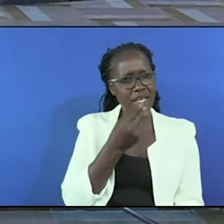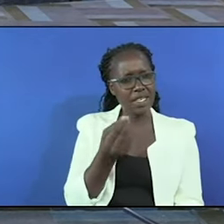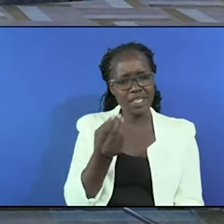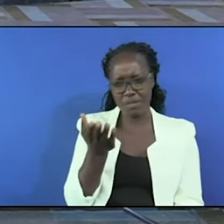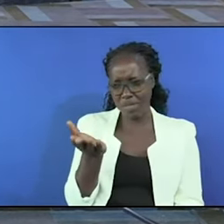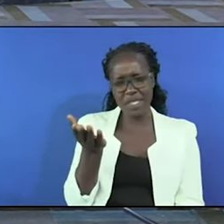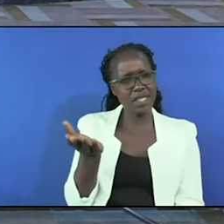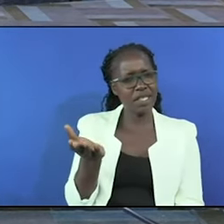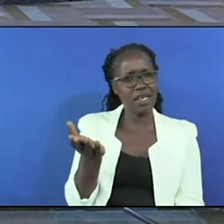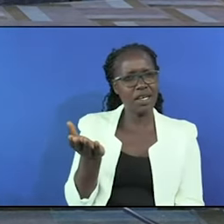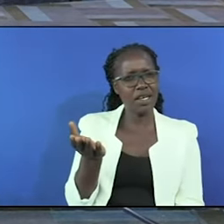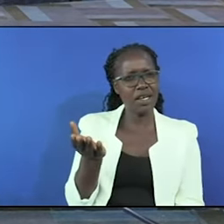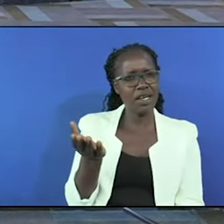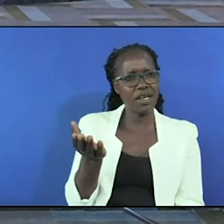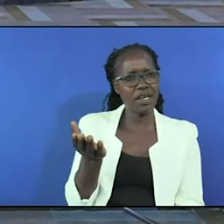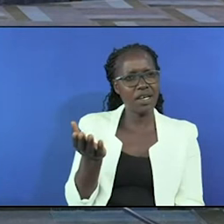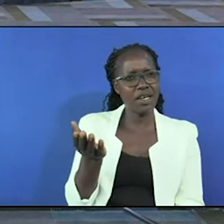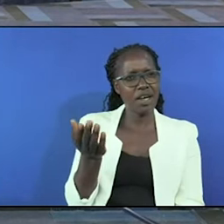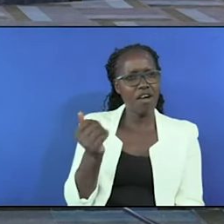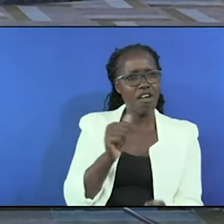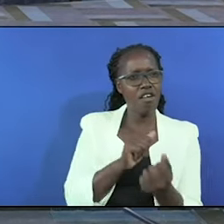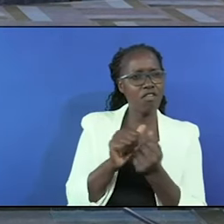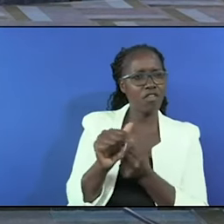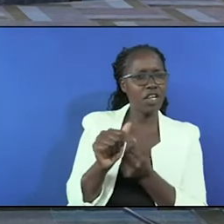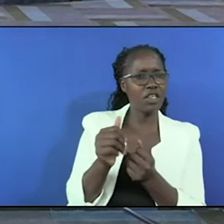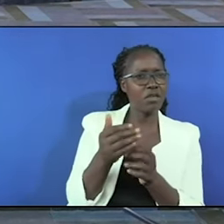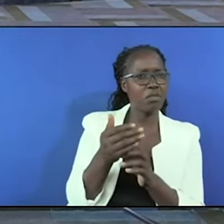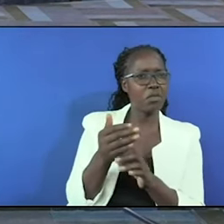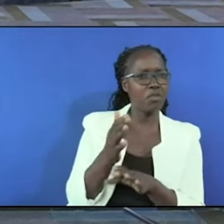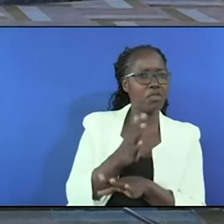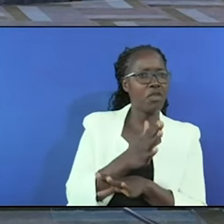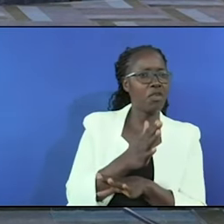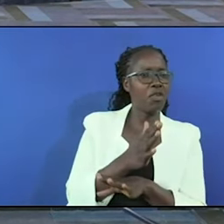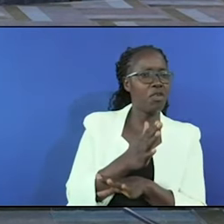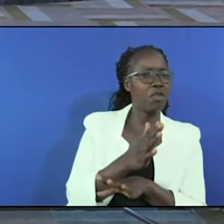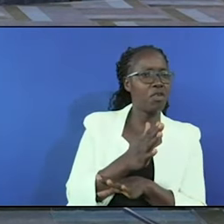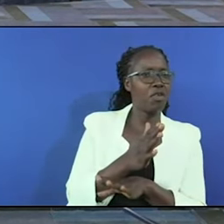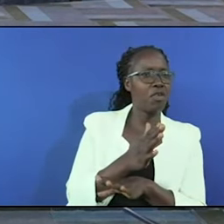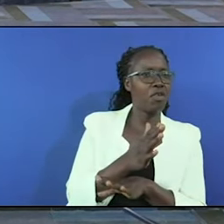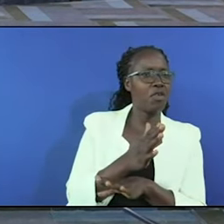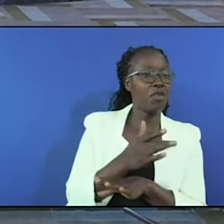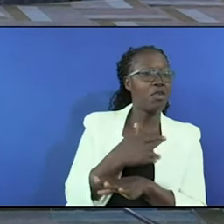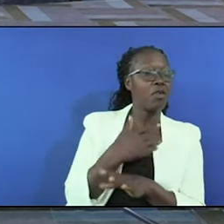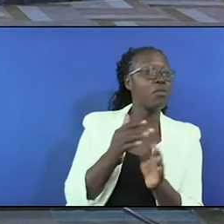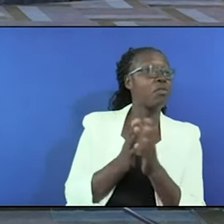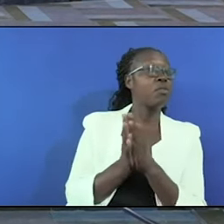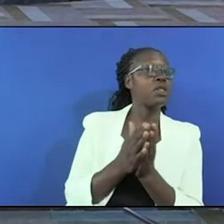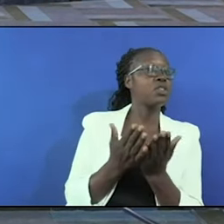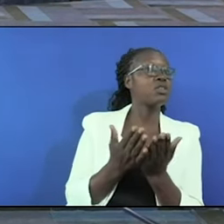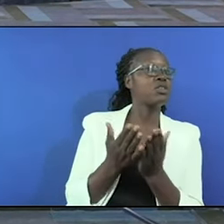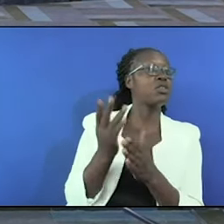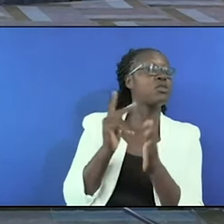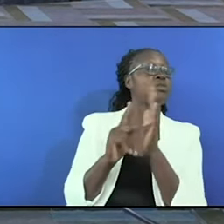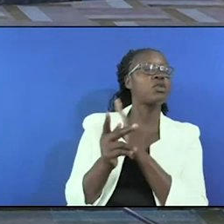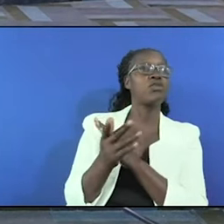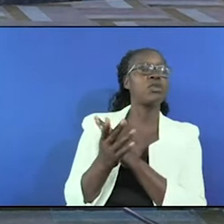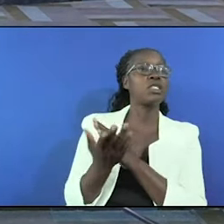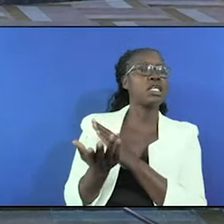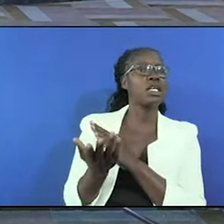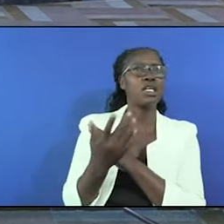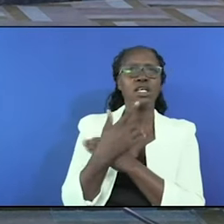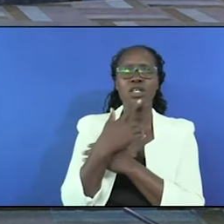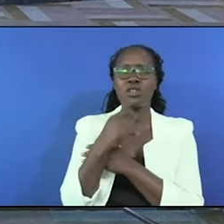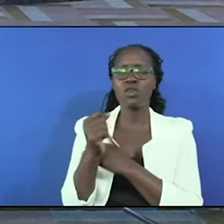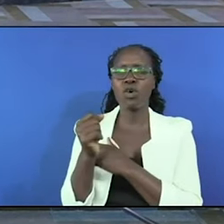there. We were with him on Friday before I came here. He knows my story, Professor Maranga.